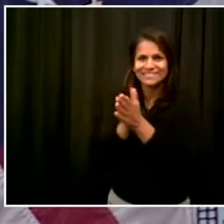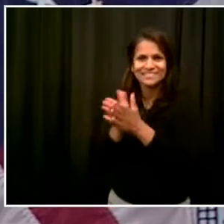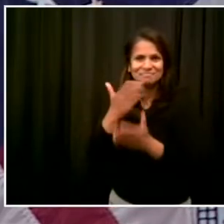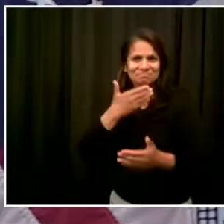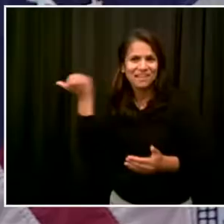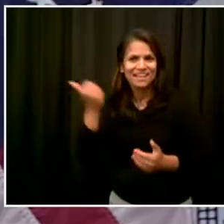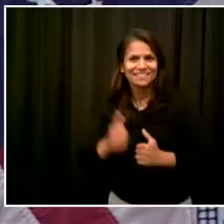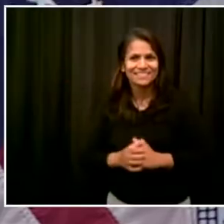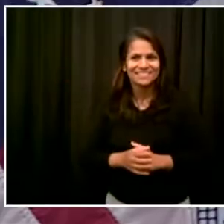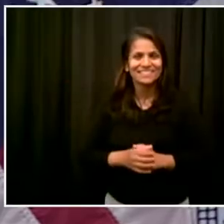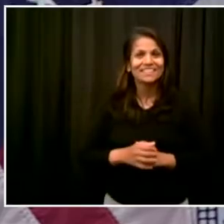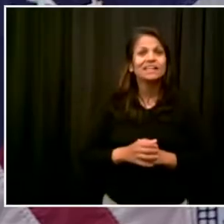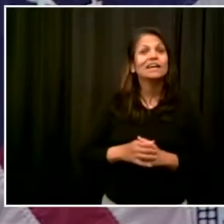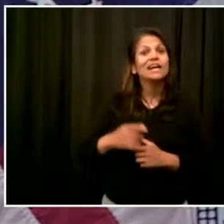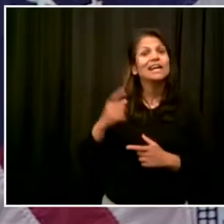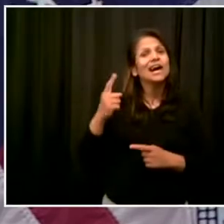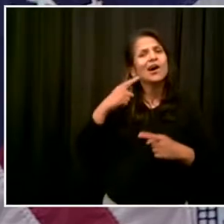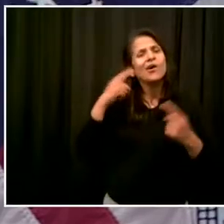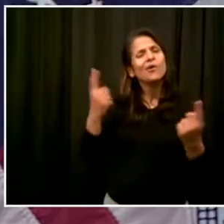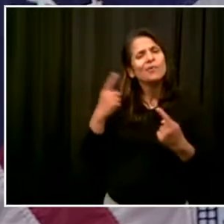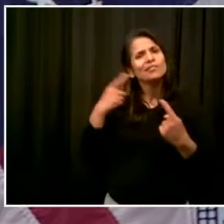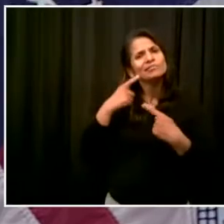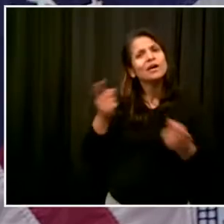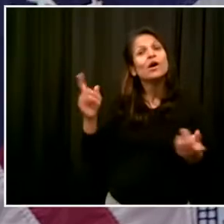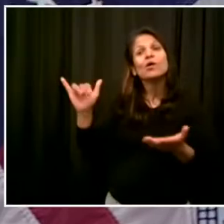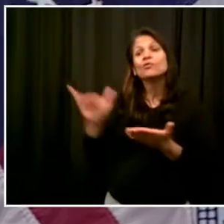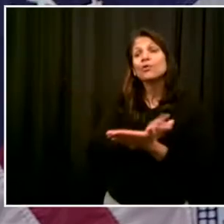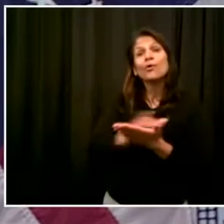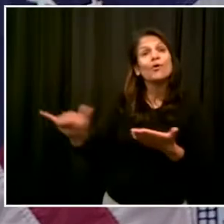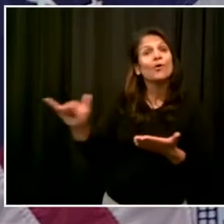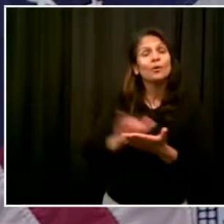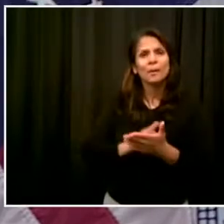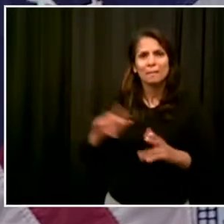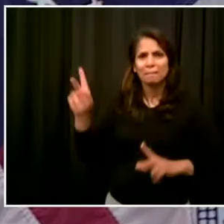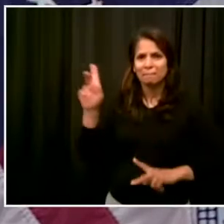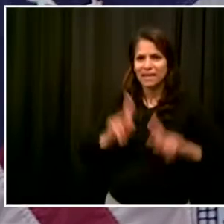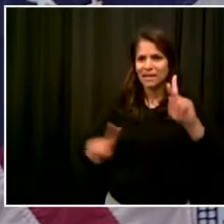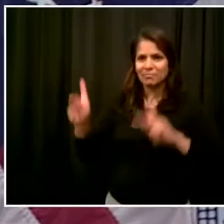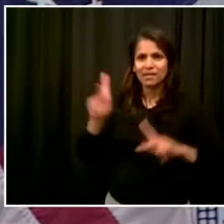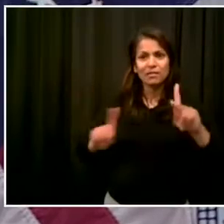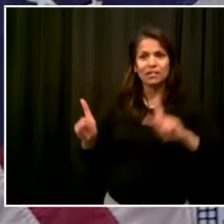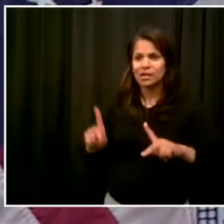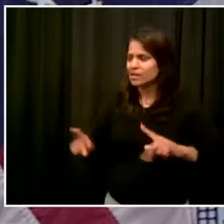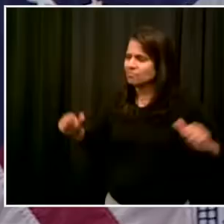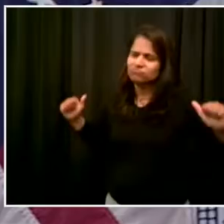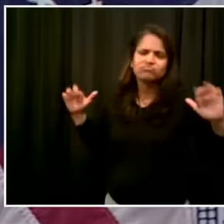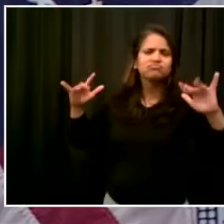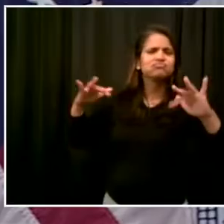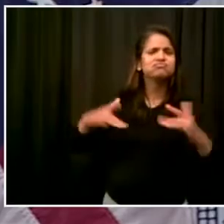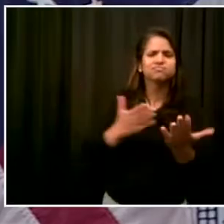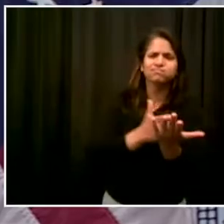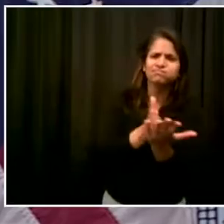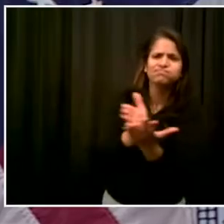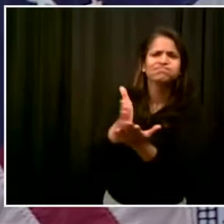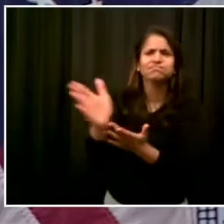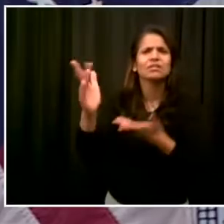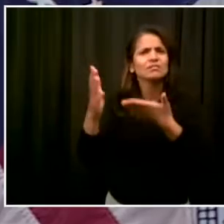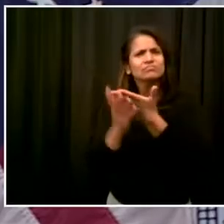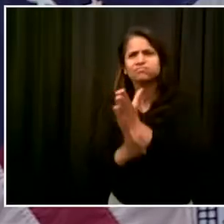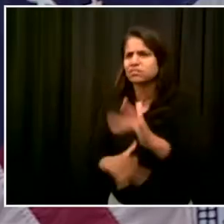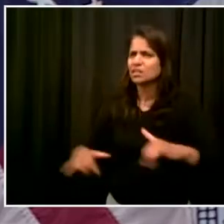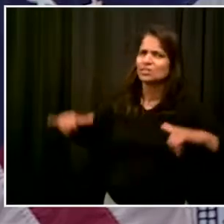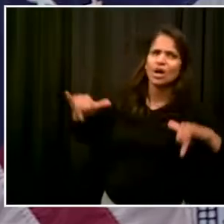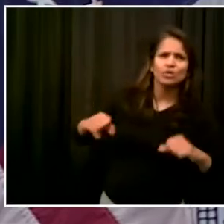way. And this has been an extraordinary crisis, maybe the toughest crisis New York City has ever faced in our history. But New Yorkers have found a way to